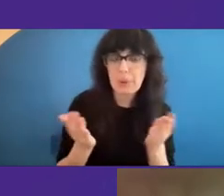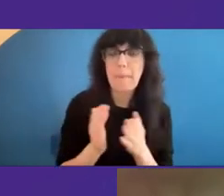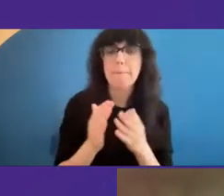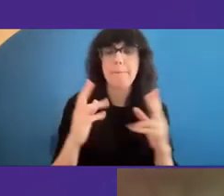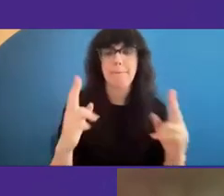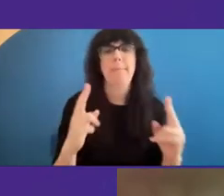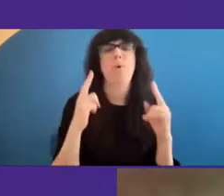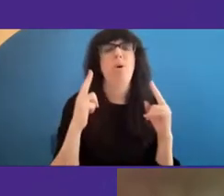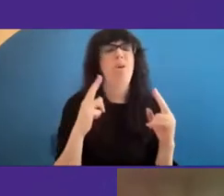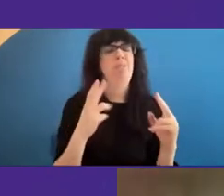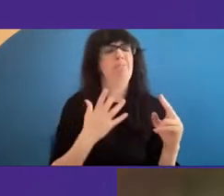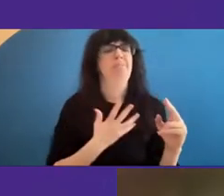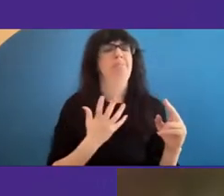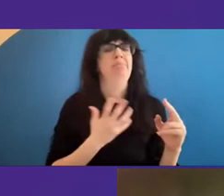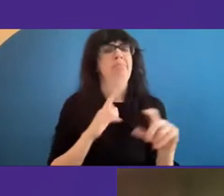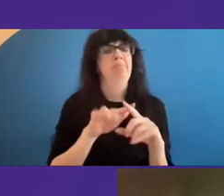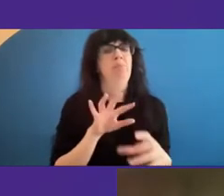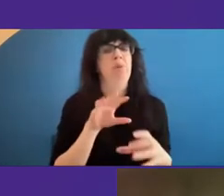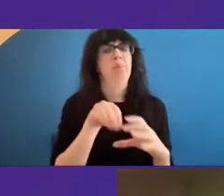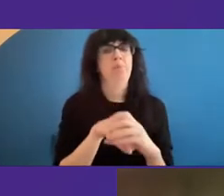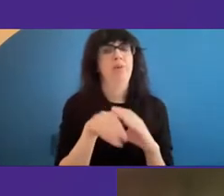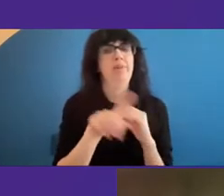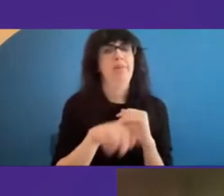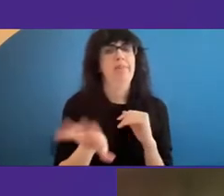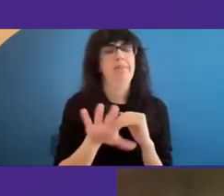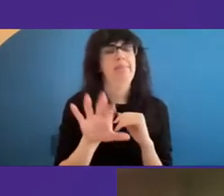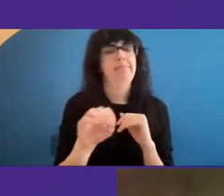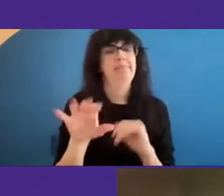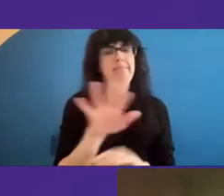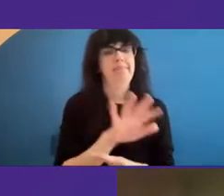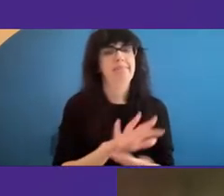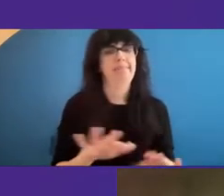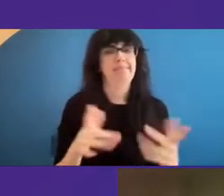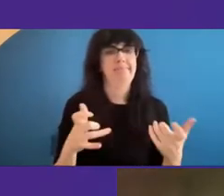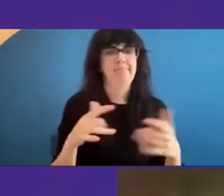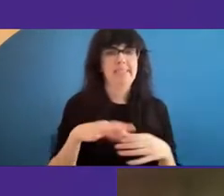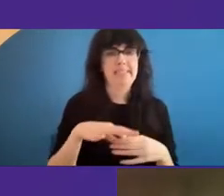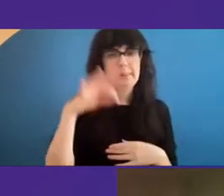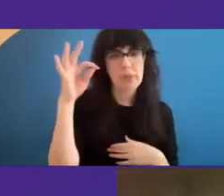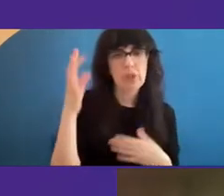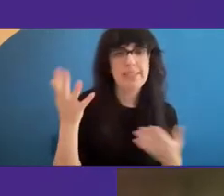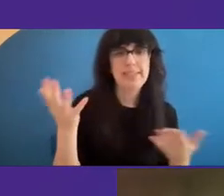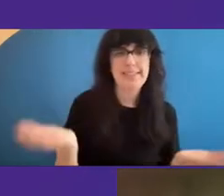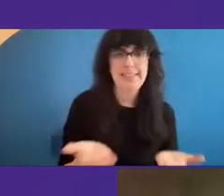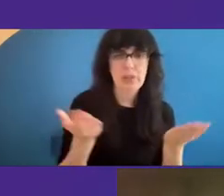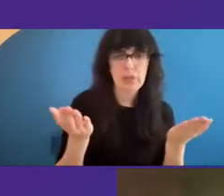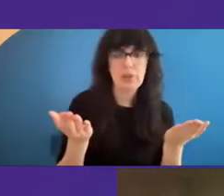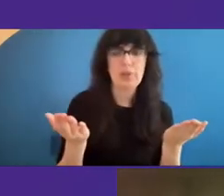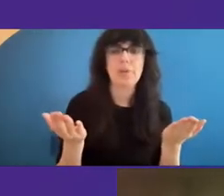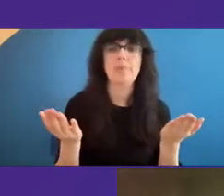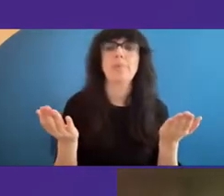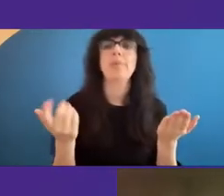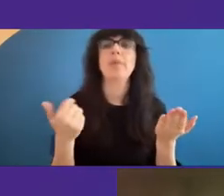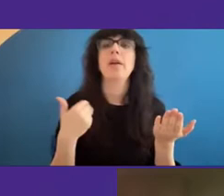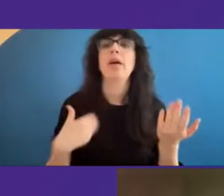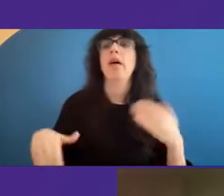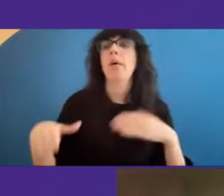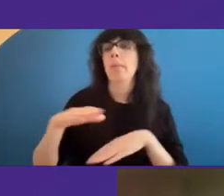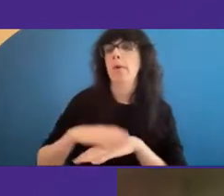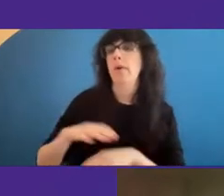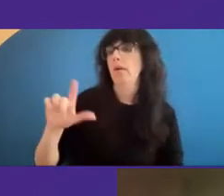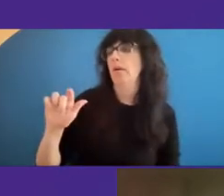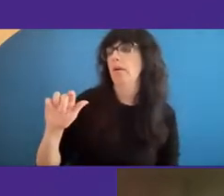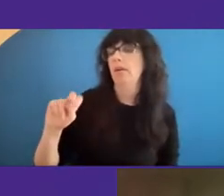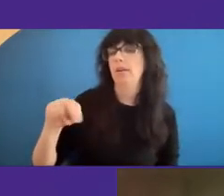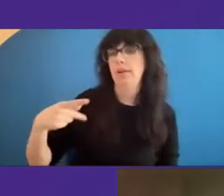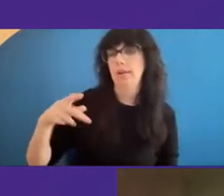honored to be a part of this company of spirits. I am residing on Lenape land